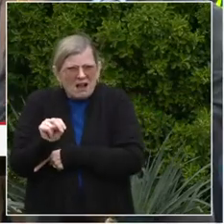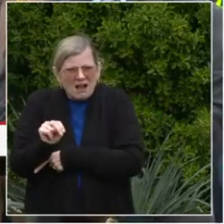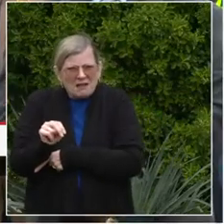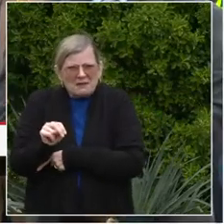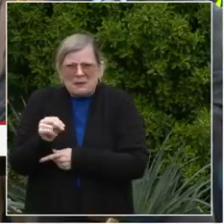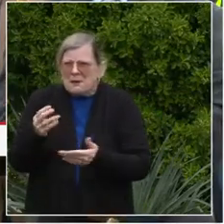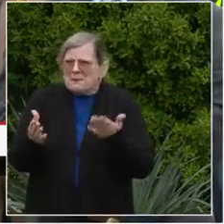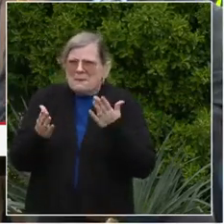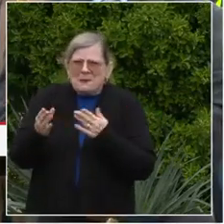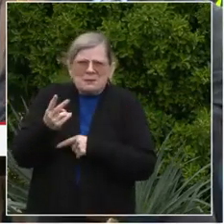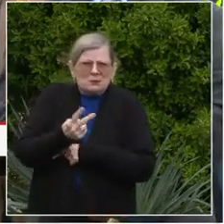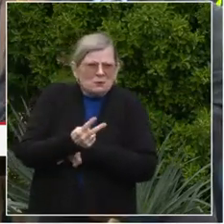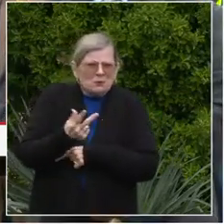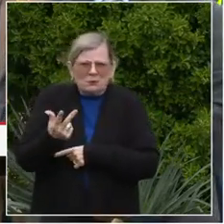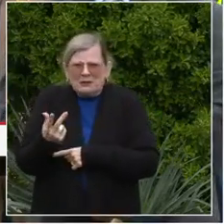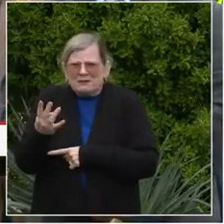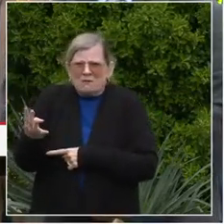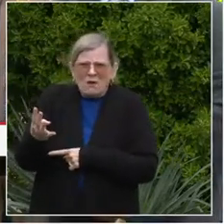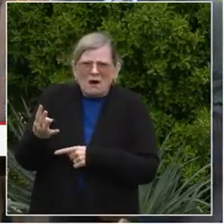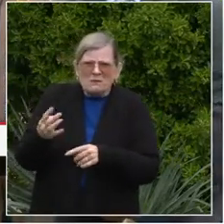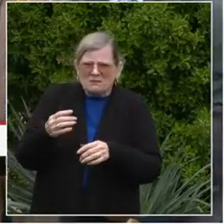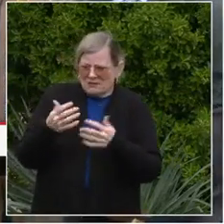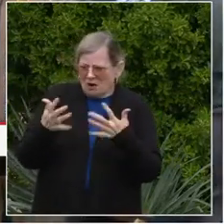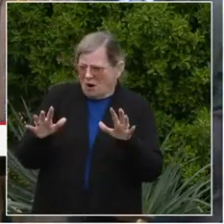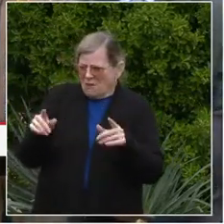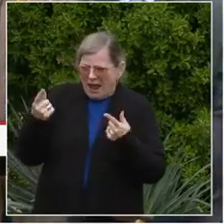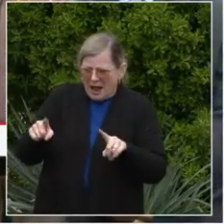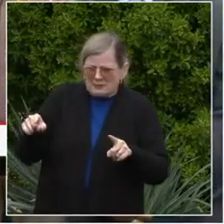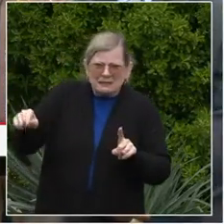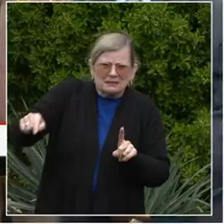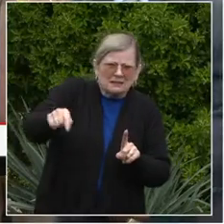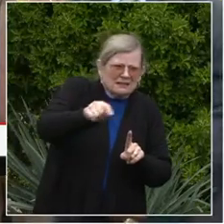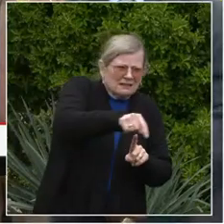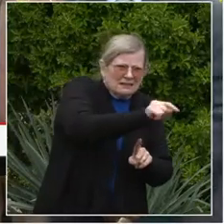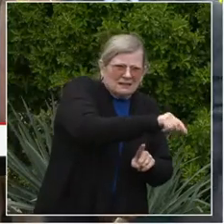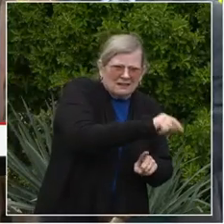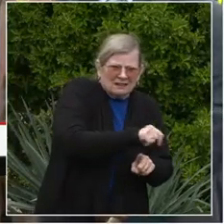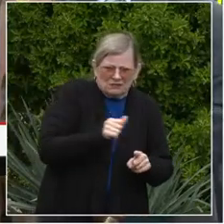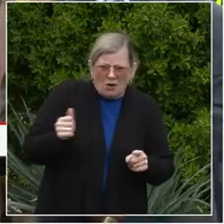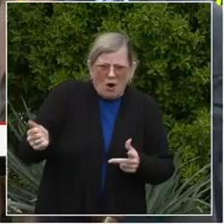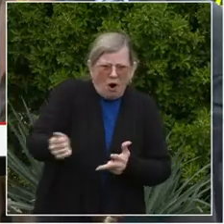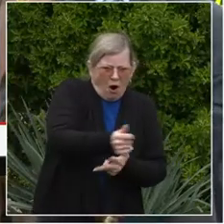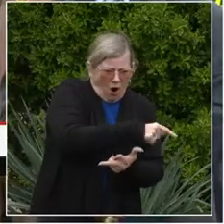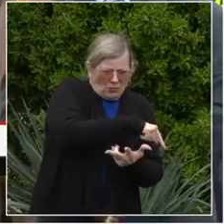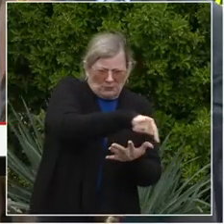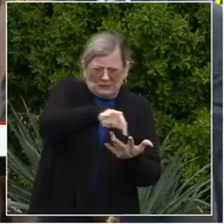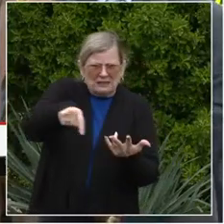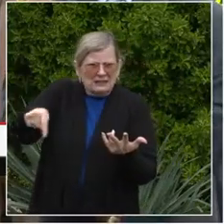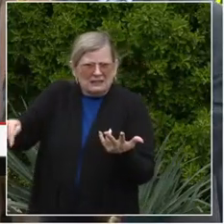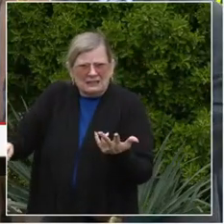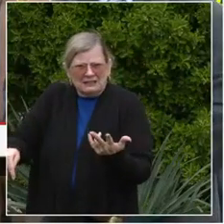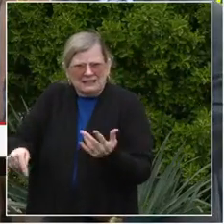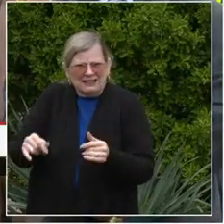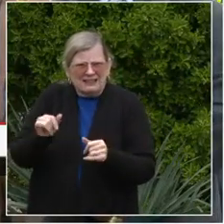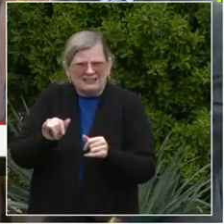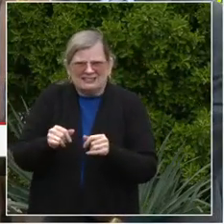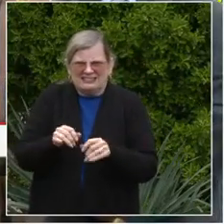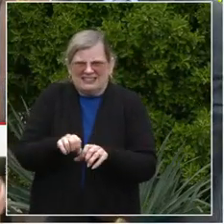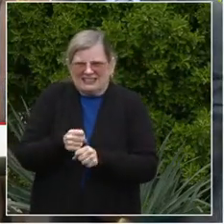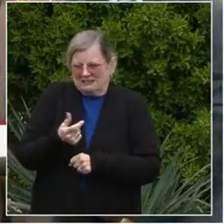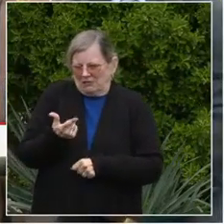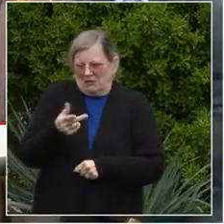And again, part of that investigation, which builds the bigger case. So again, it goes much further than just getting the gun. It's really the